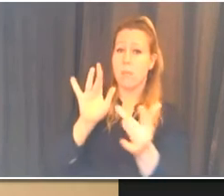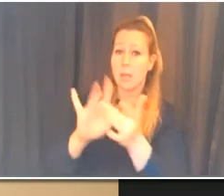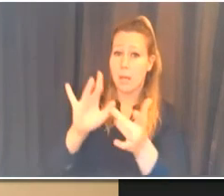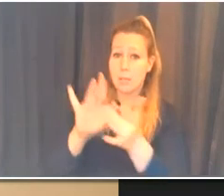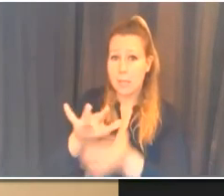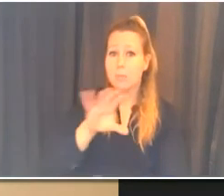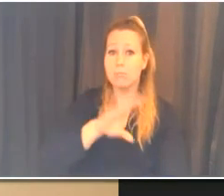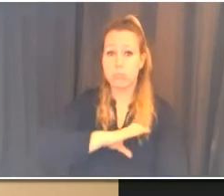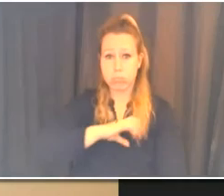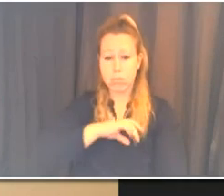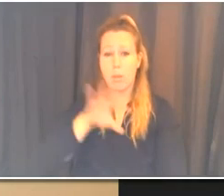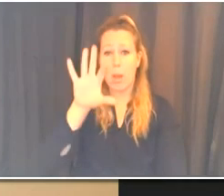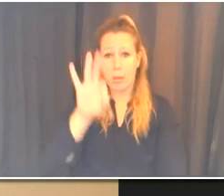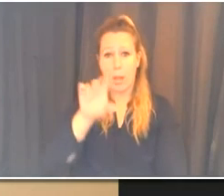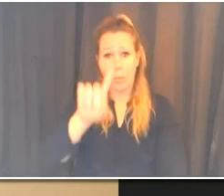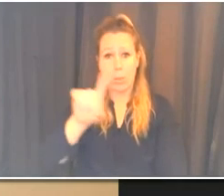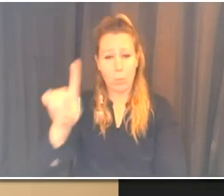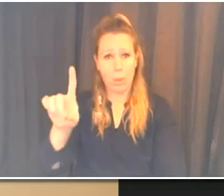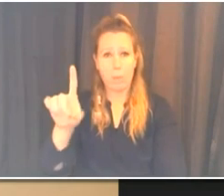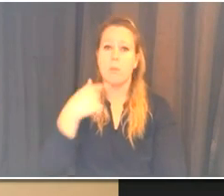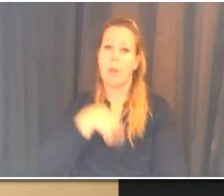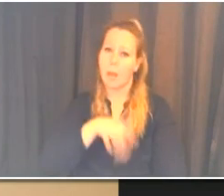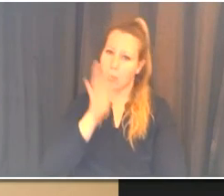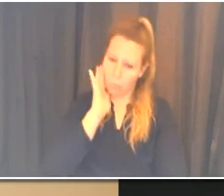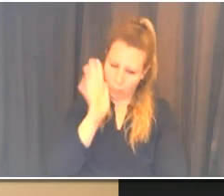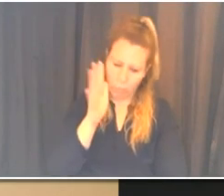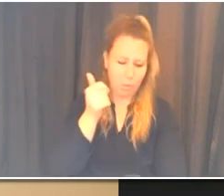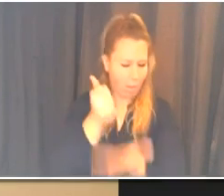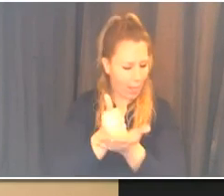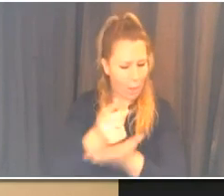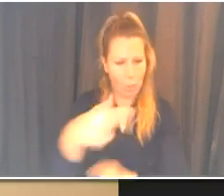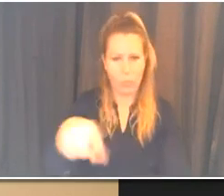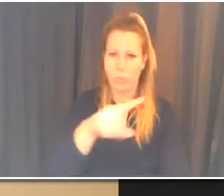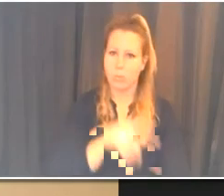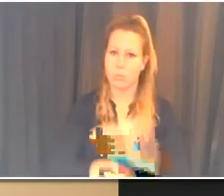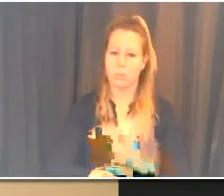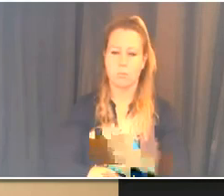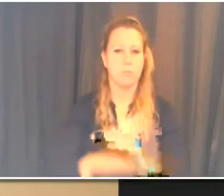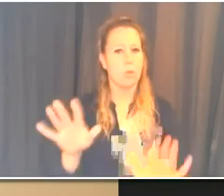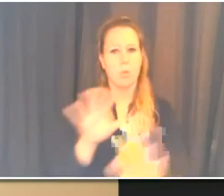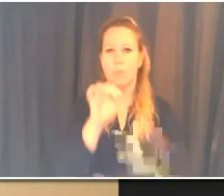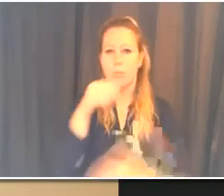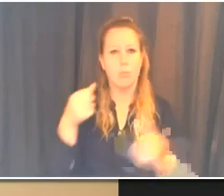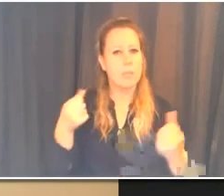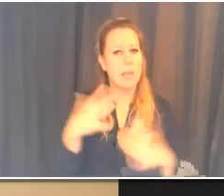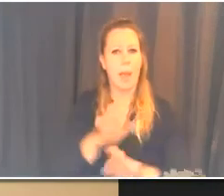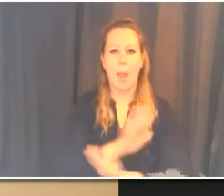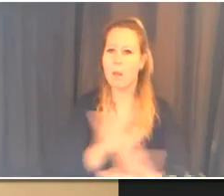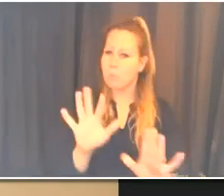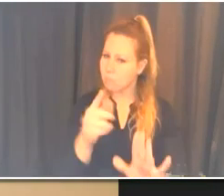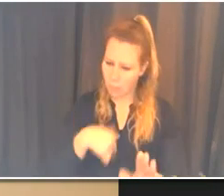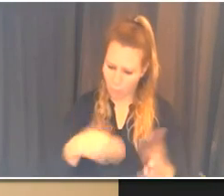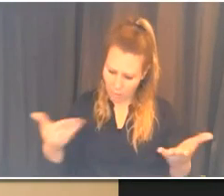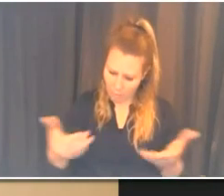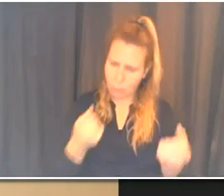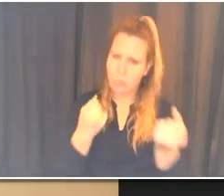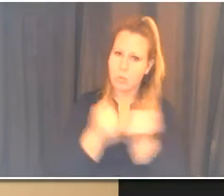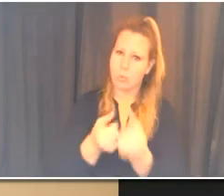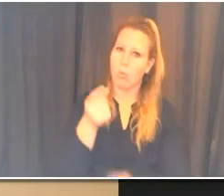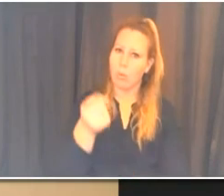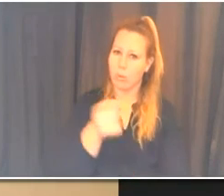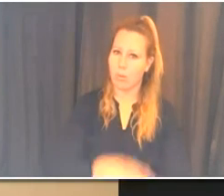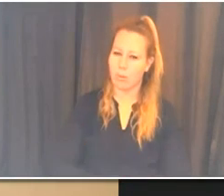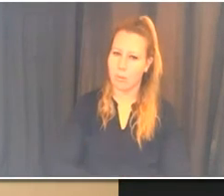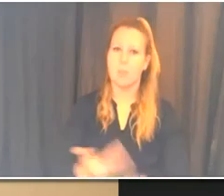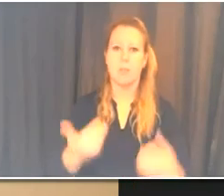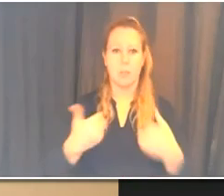and this is why we had this hearing today and we look forward to following up with the NYPD uh specifically on a lot of the things discussed